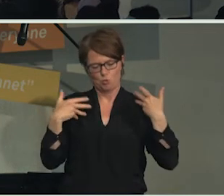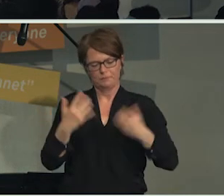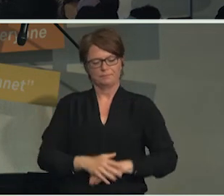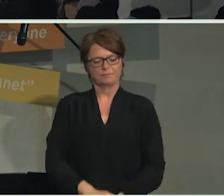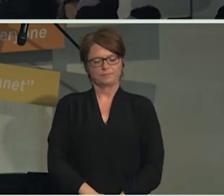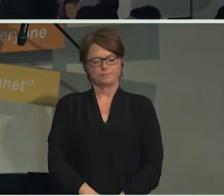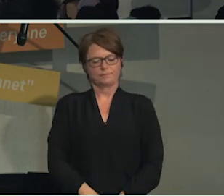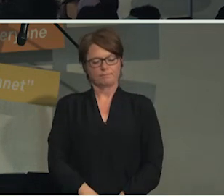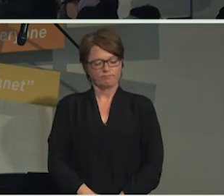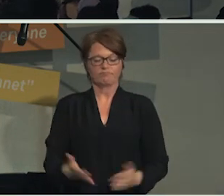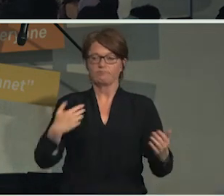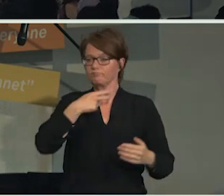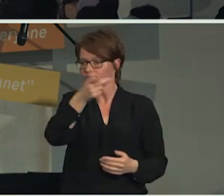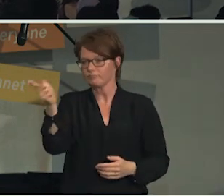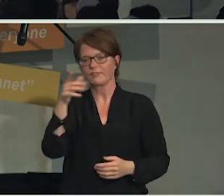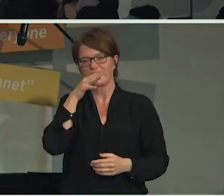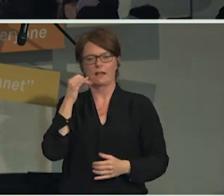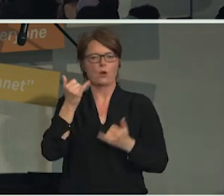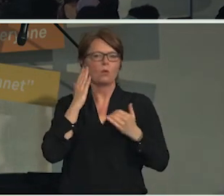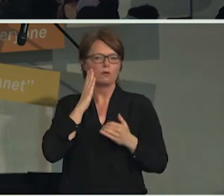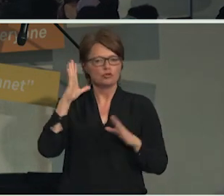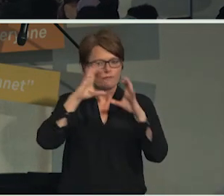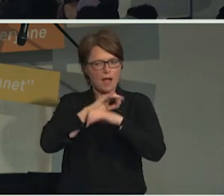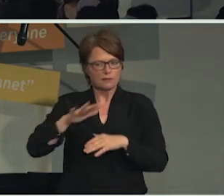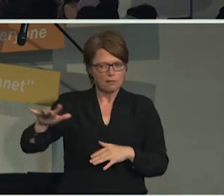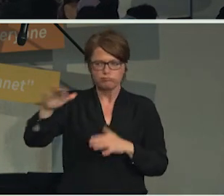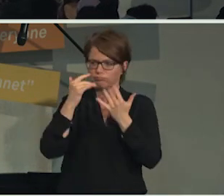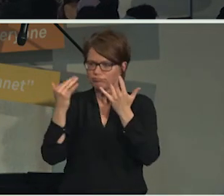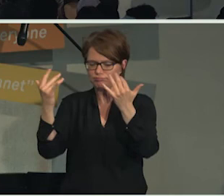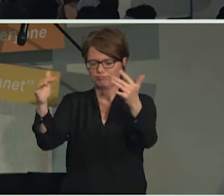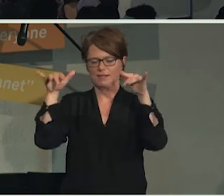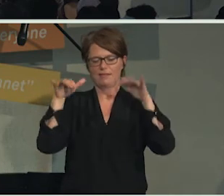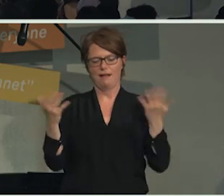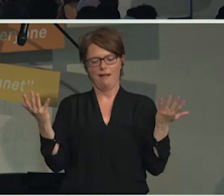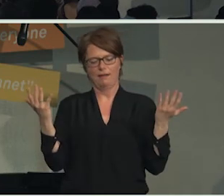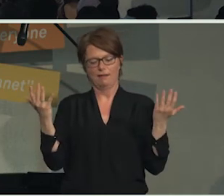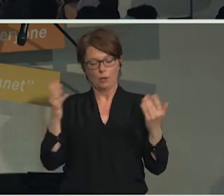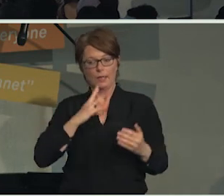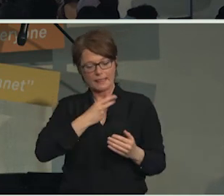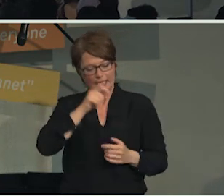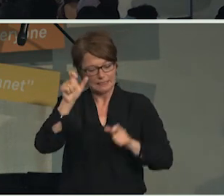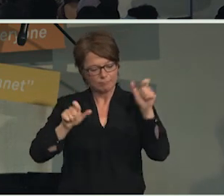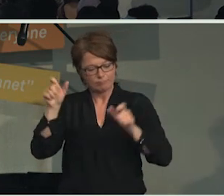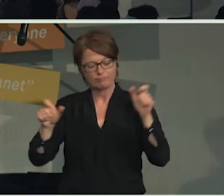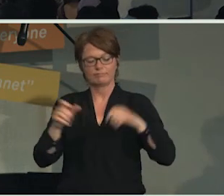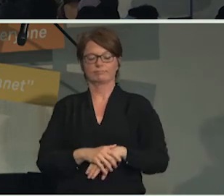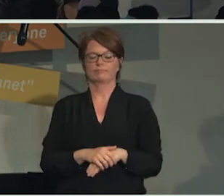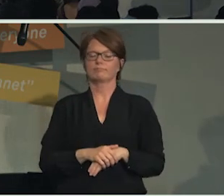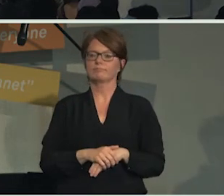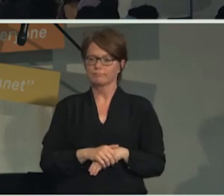women, members of the disability justice community. I see a lot of people who've been